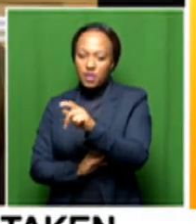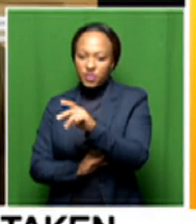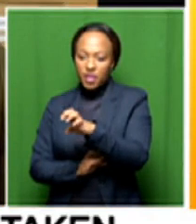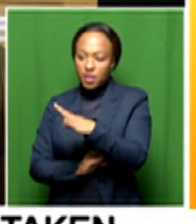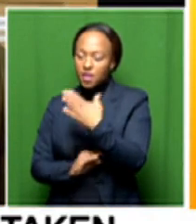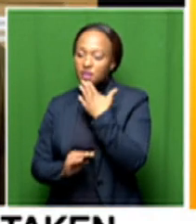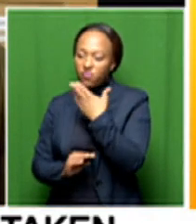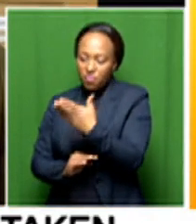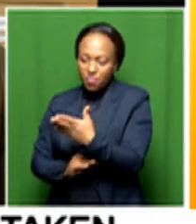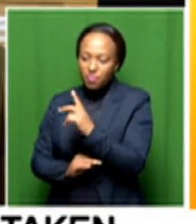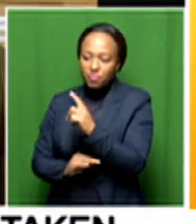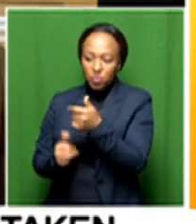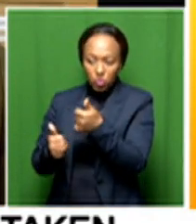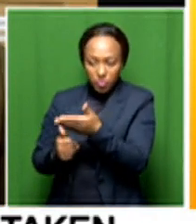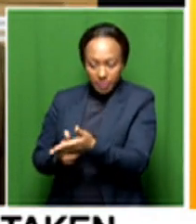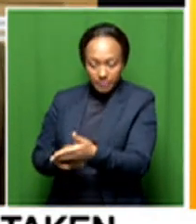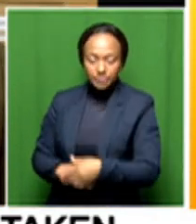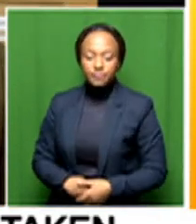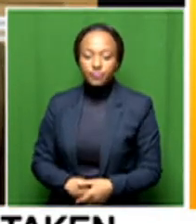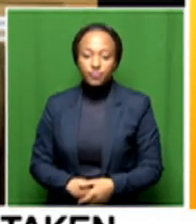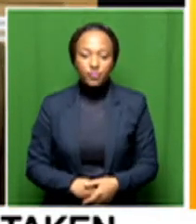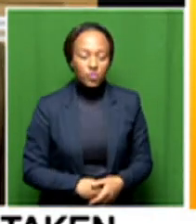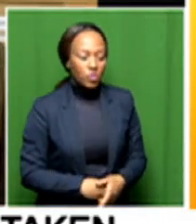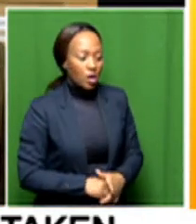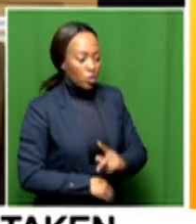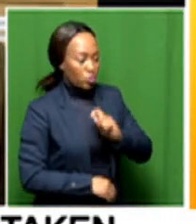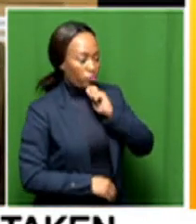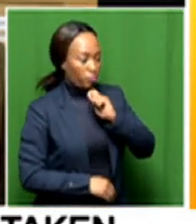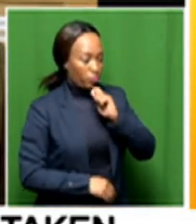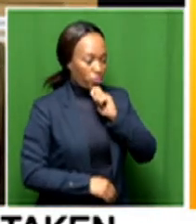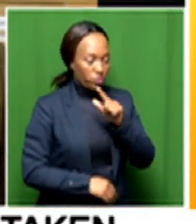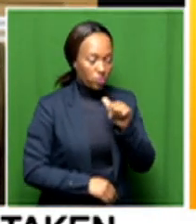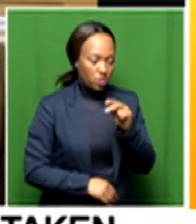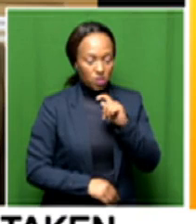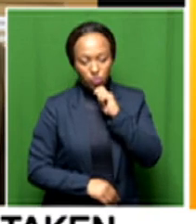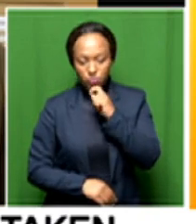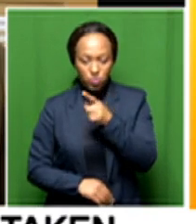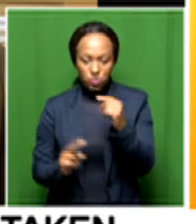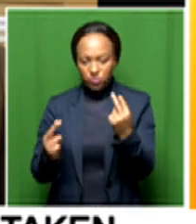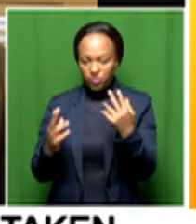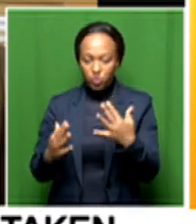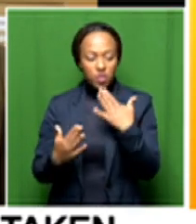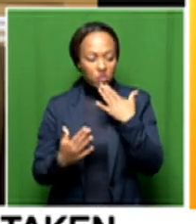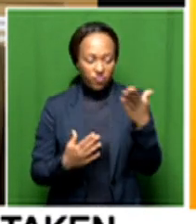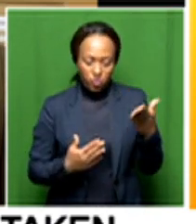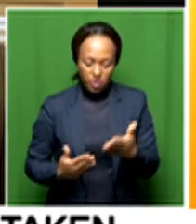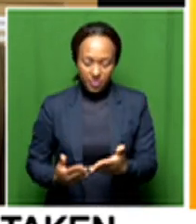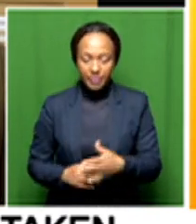very much for being with us. Good morning, Liam. Good morning to the viewers. Thank you for having me. It's a